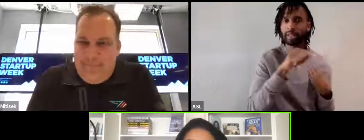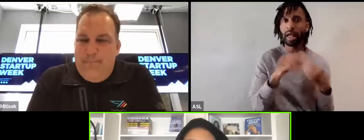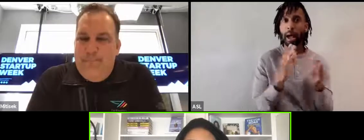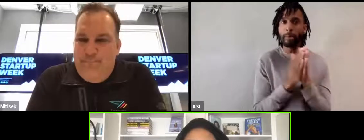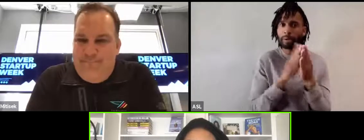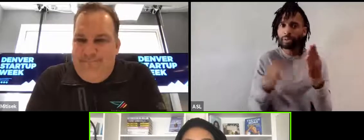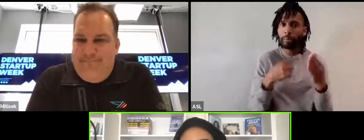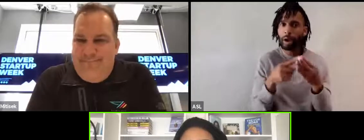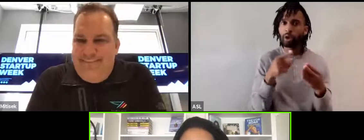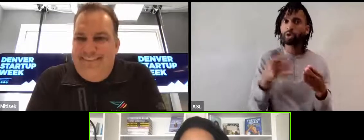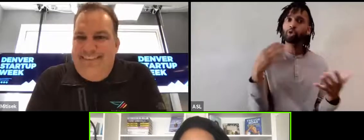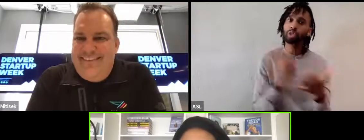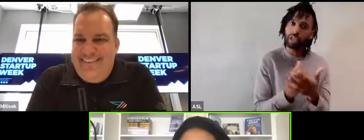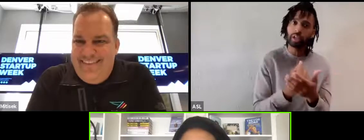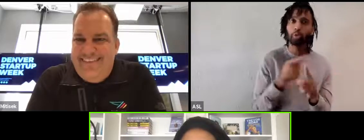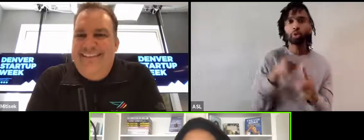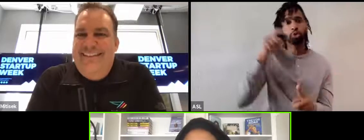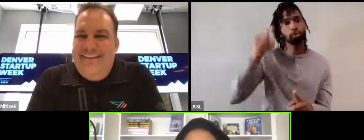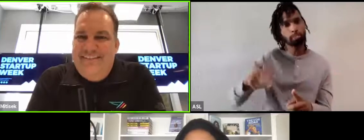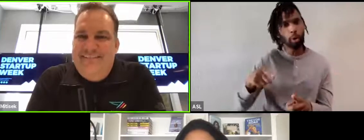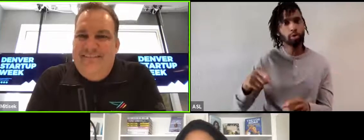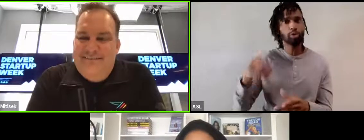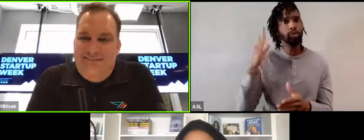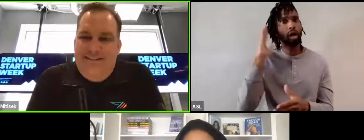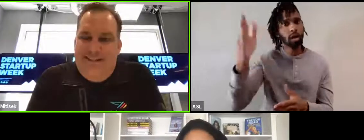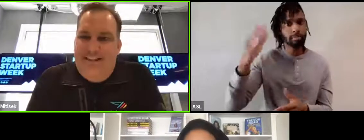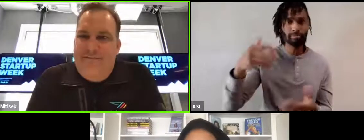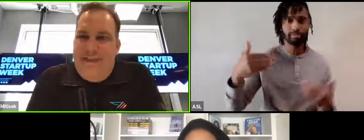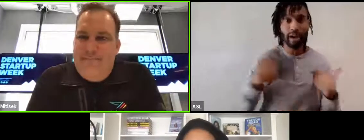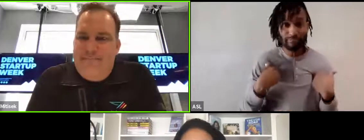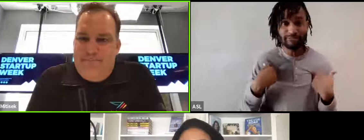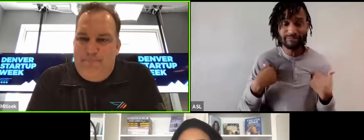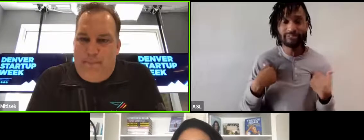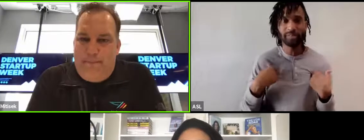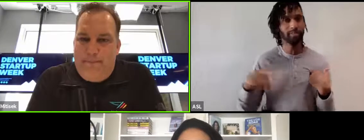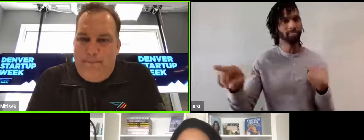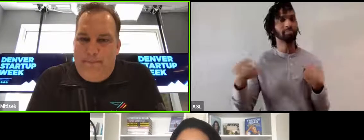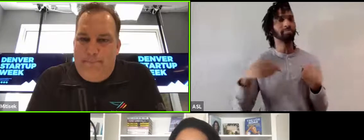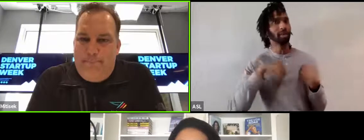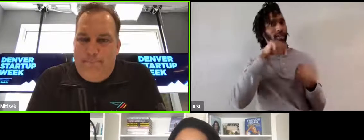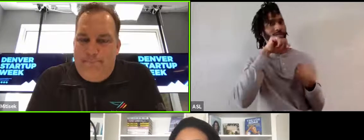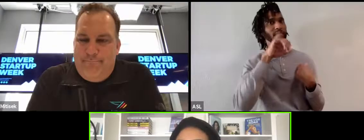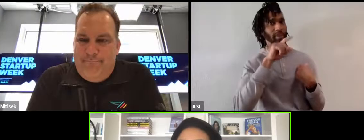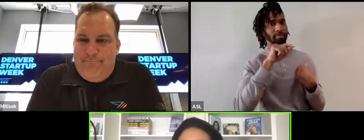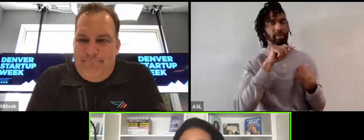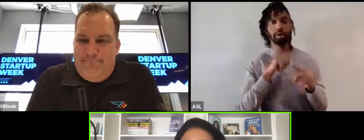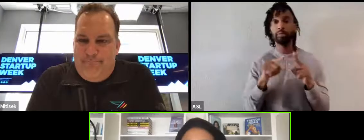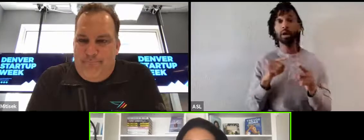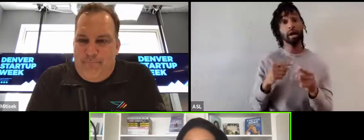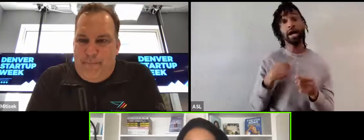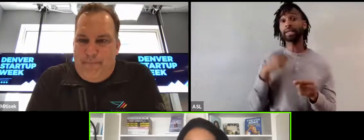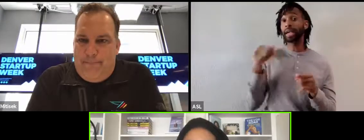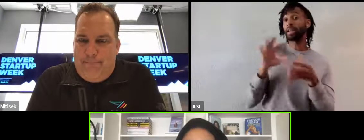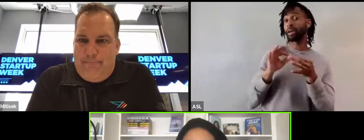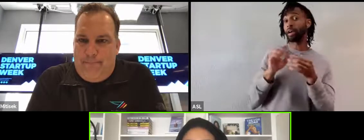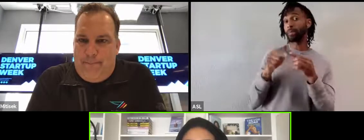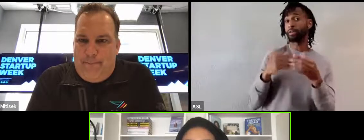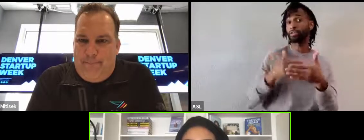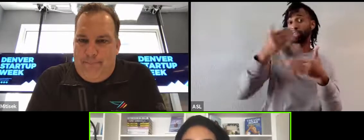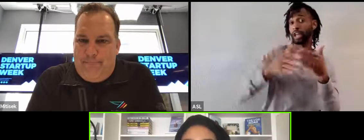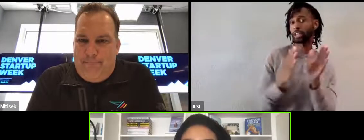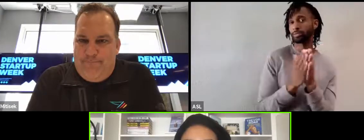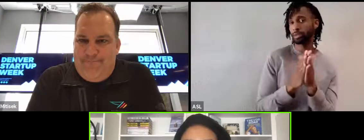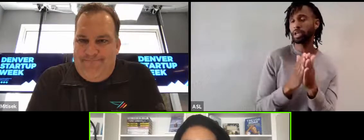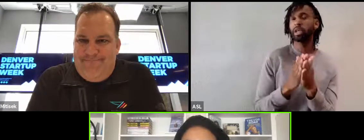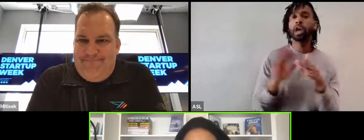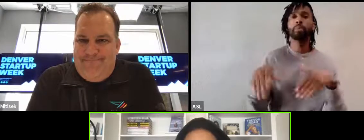you are destined to have. Yeah. And I think the one thing I can say about the next book is that it'll give you even more